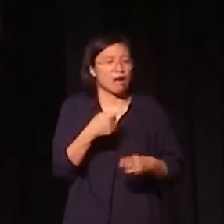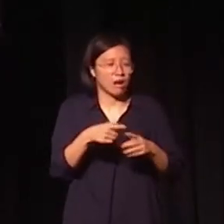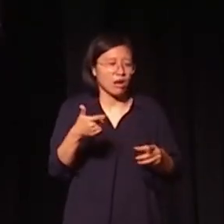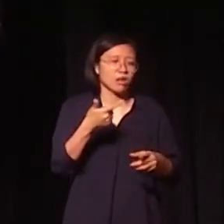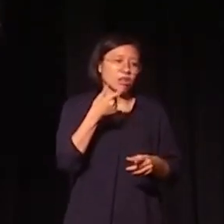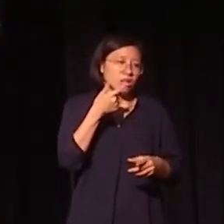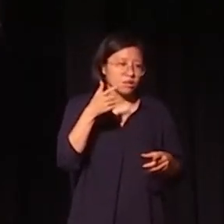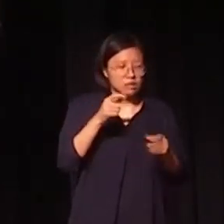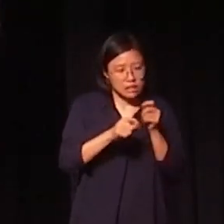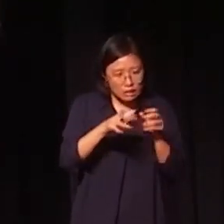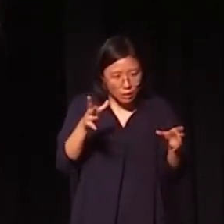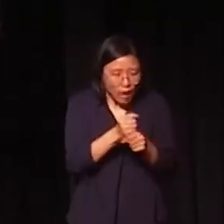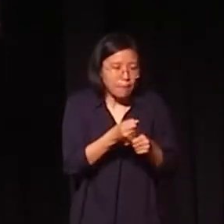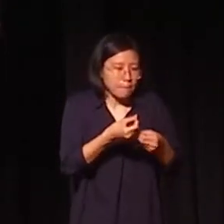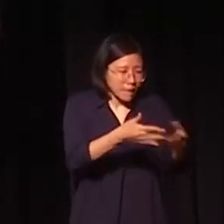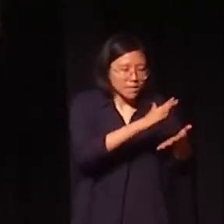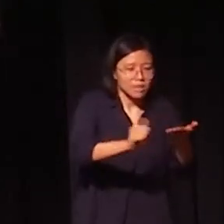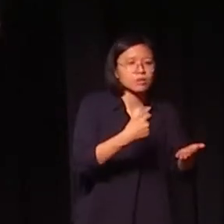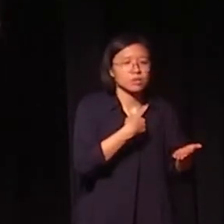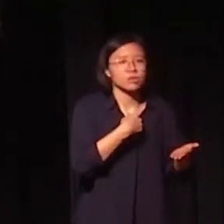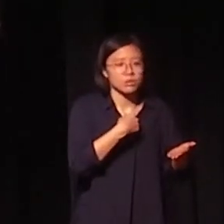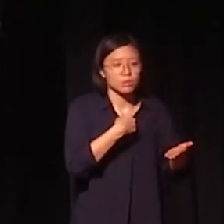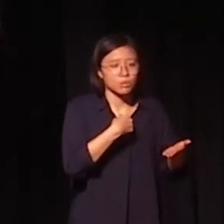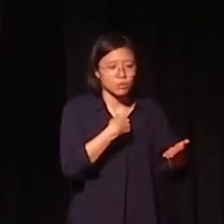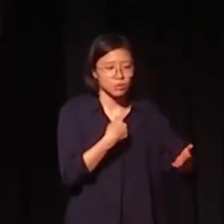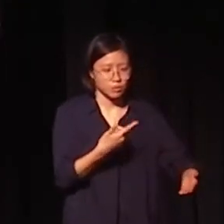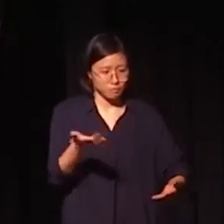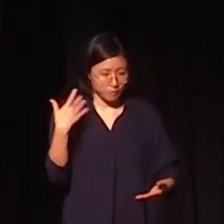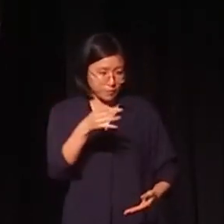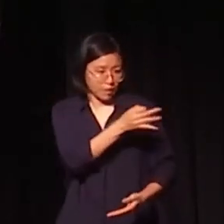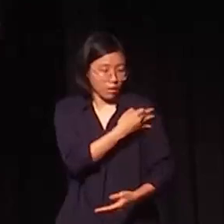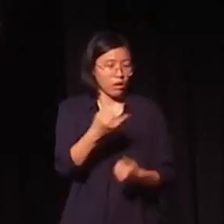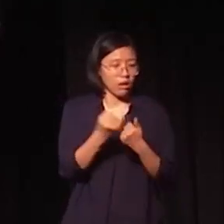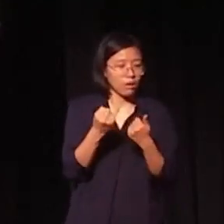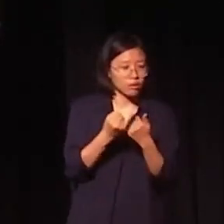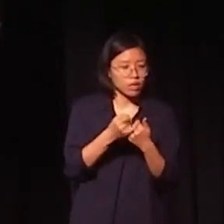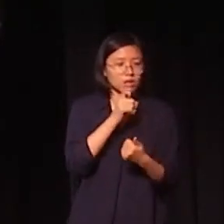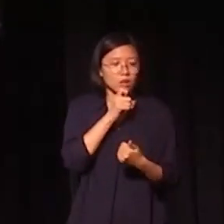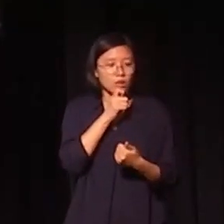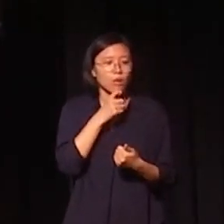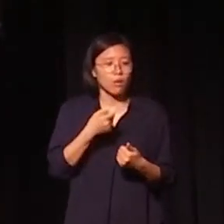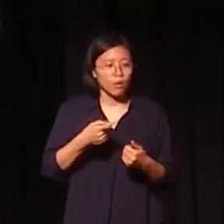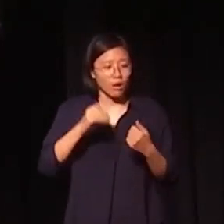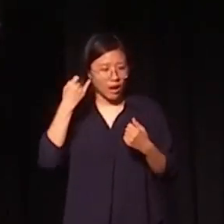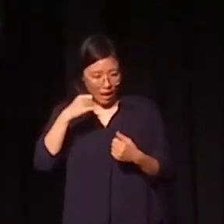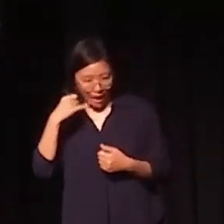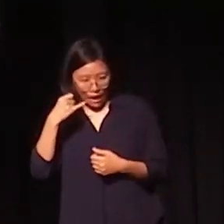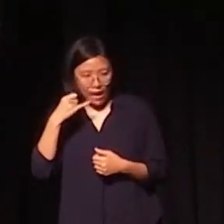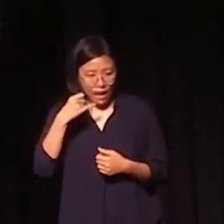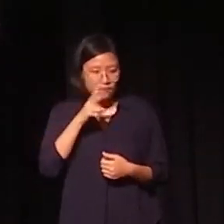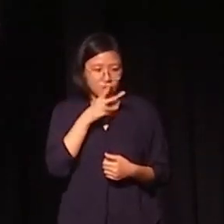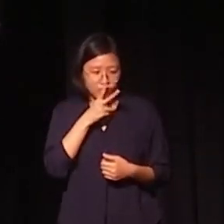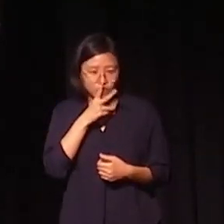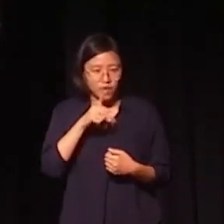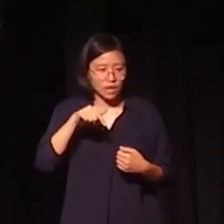students, Christopher Tester, has also explored the role of deaf interpreters in courtrooms, because when we